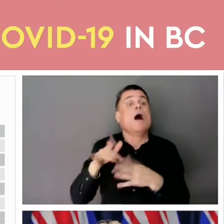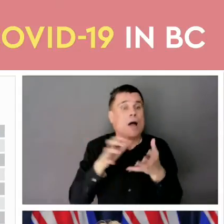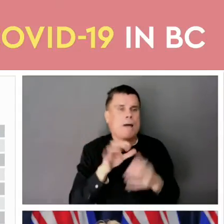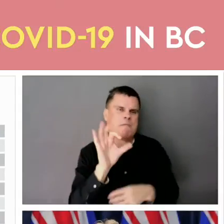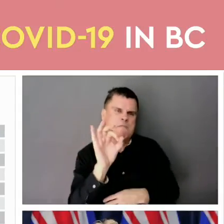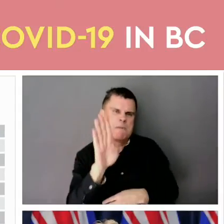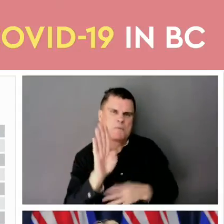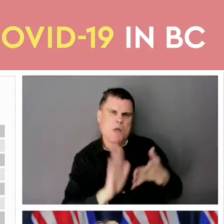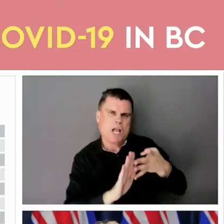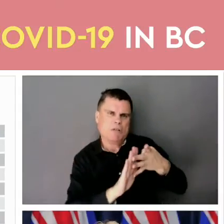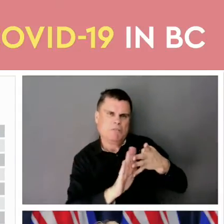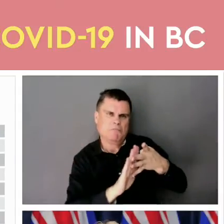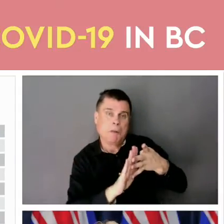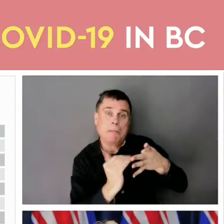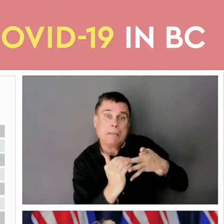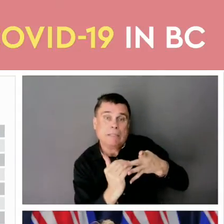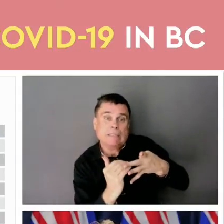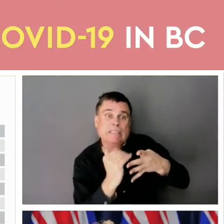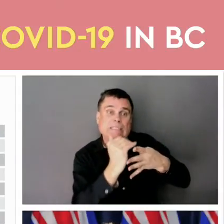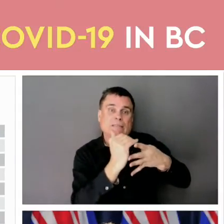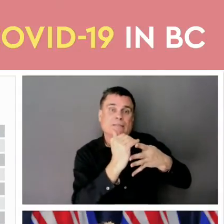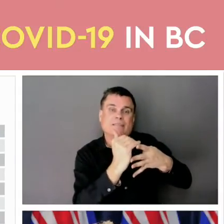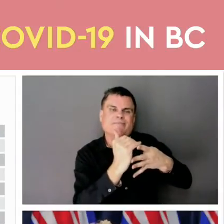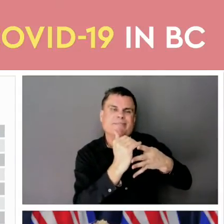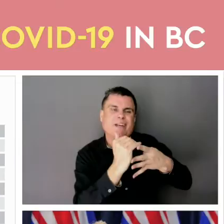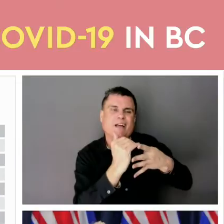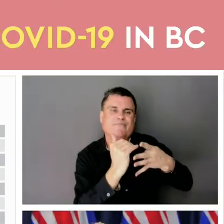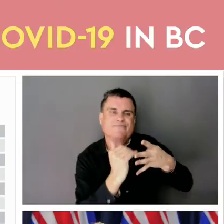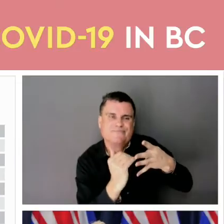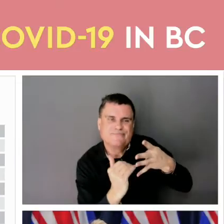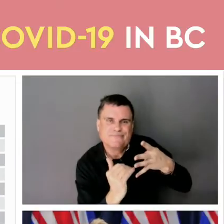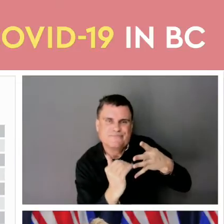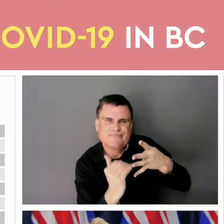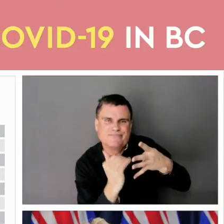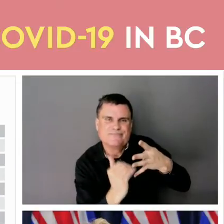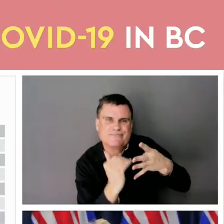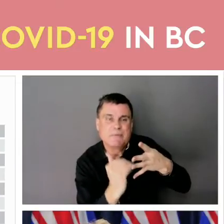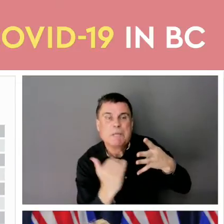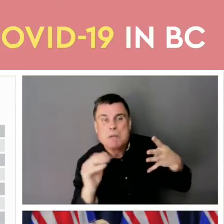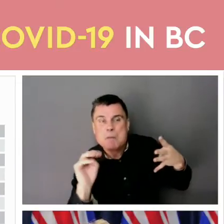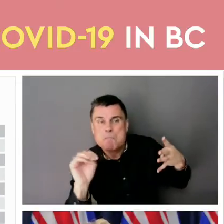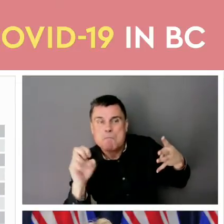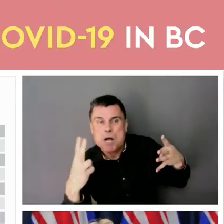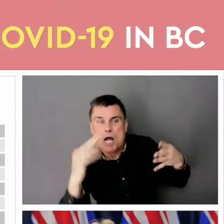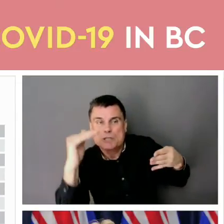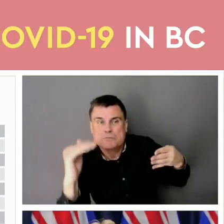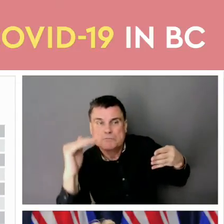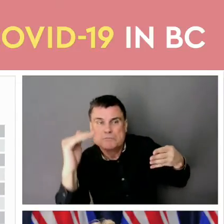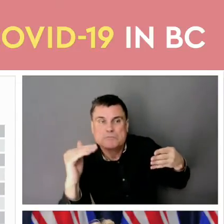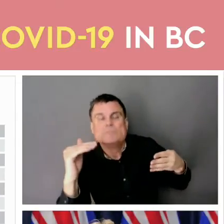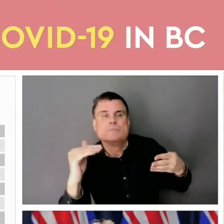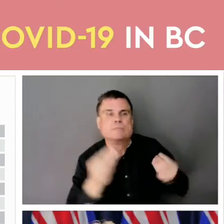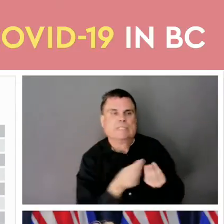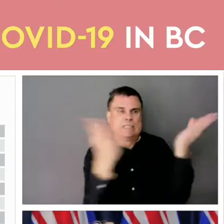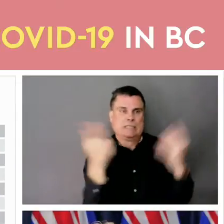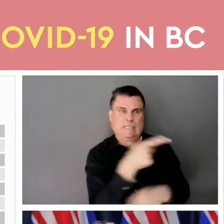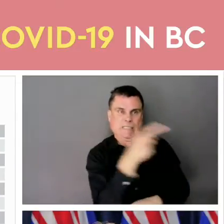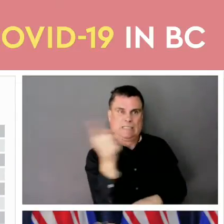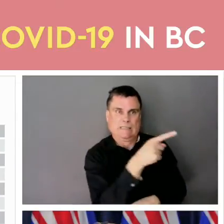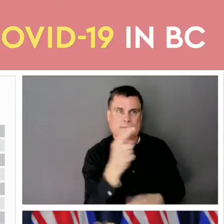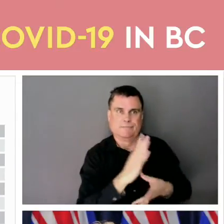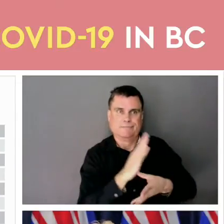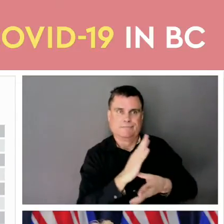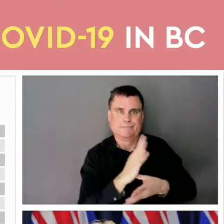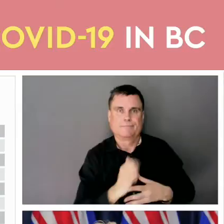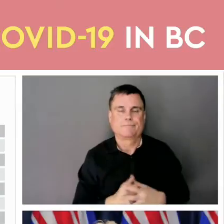later in February and into March. And with the shift in not providing first doses